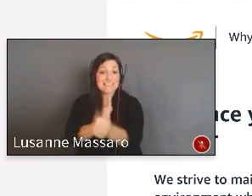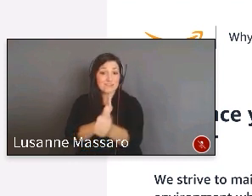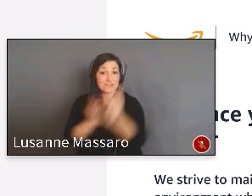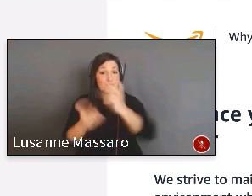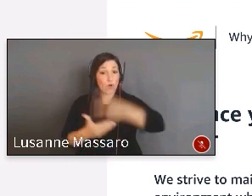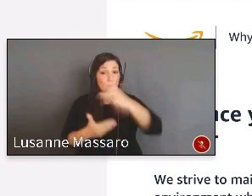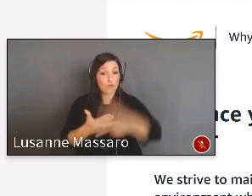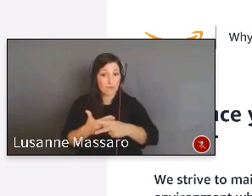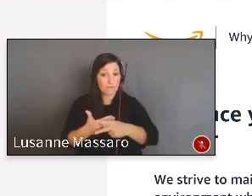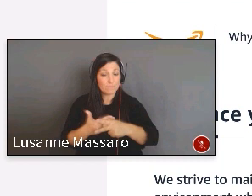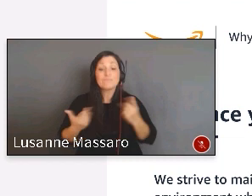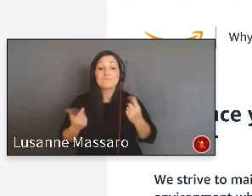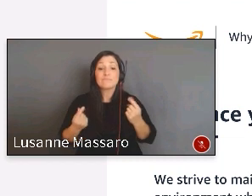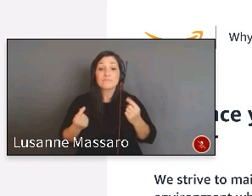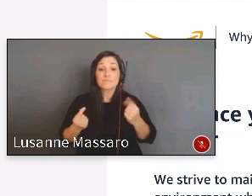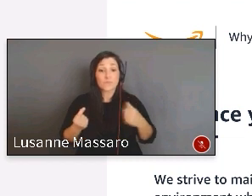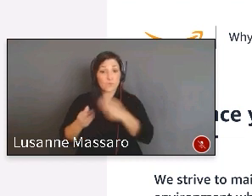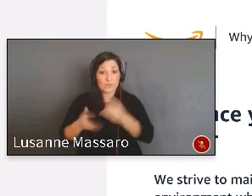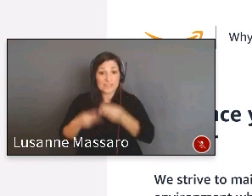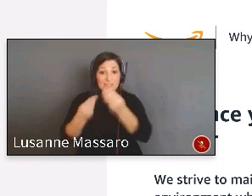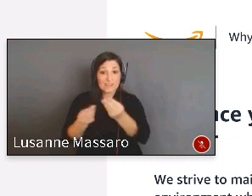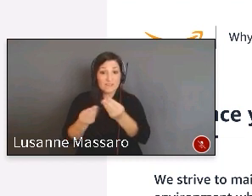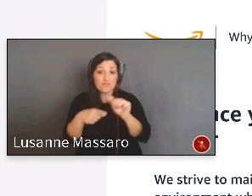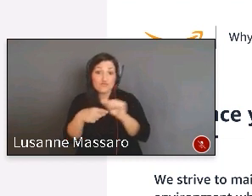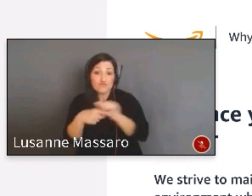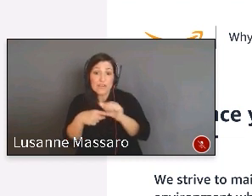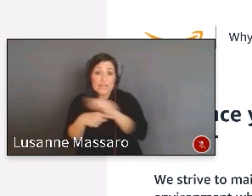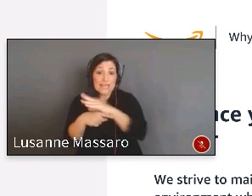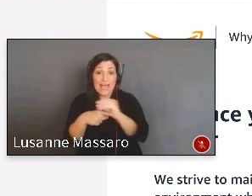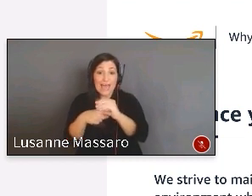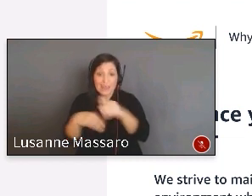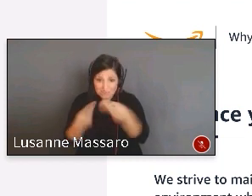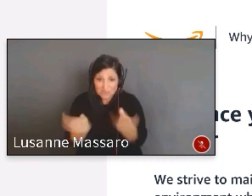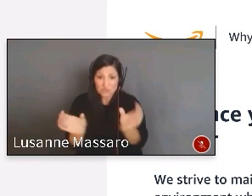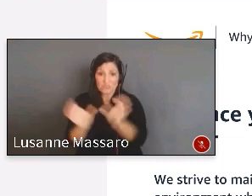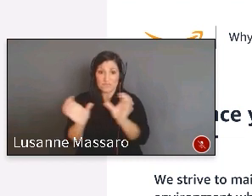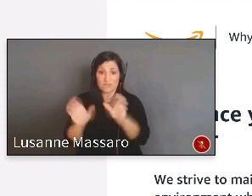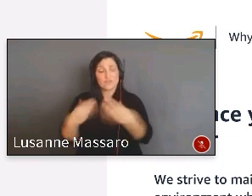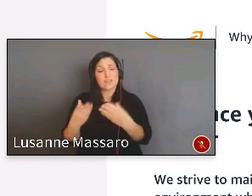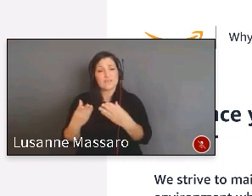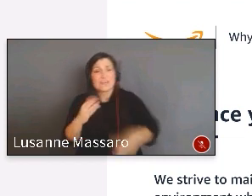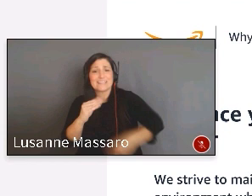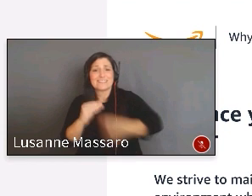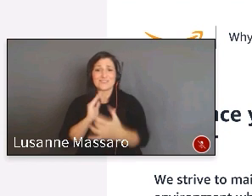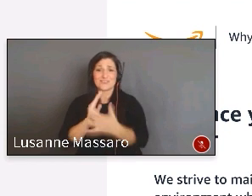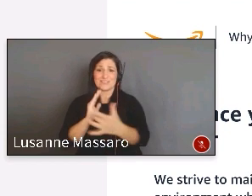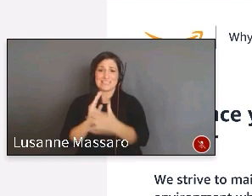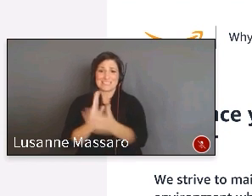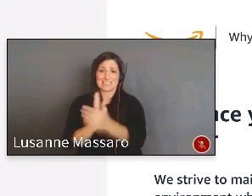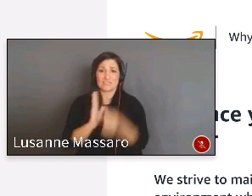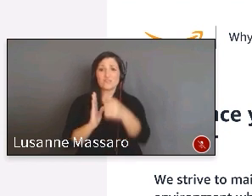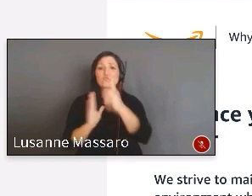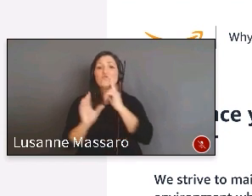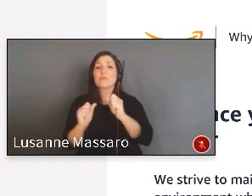are provided training and a certificate to provide additional technical skills to move into more